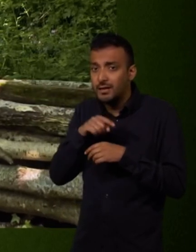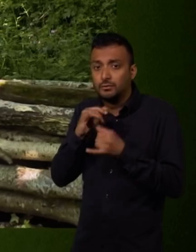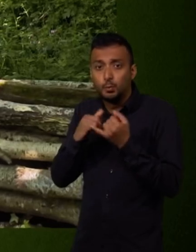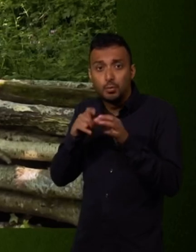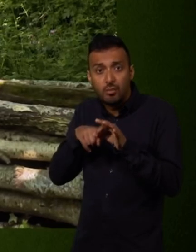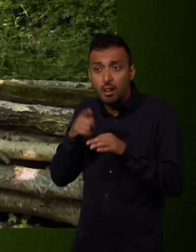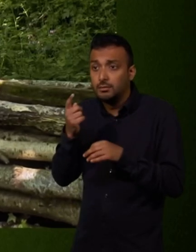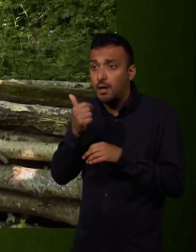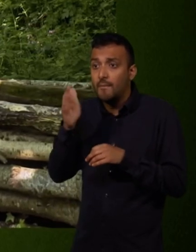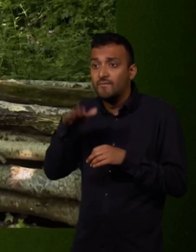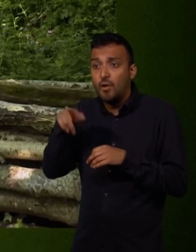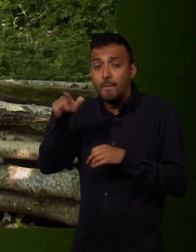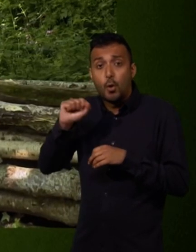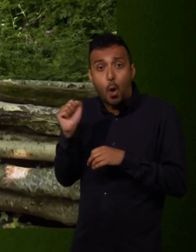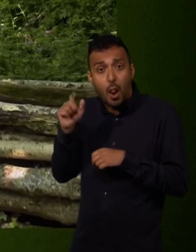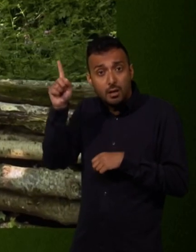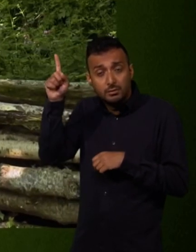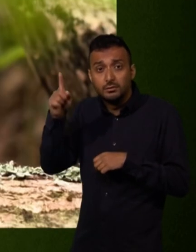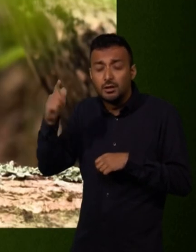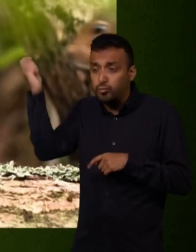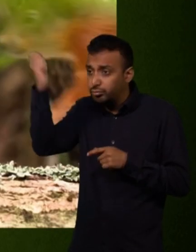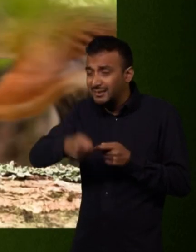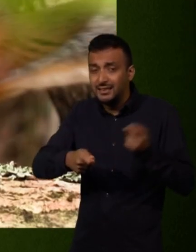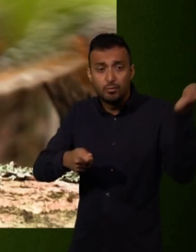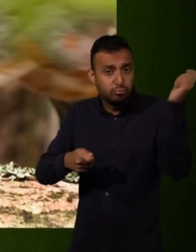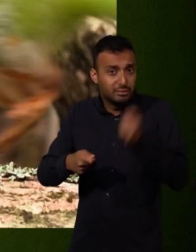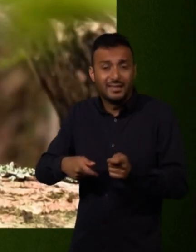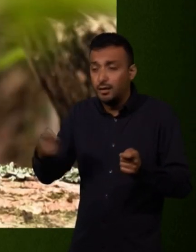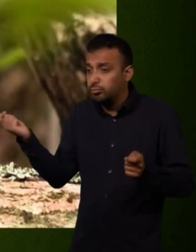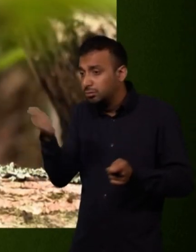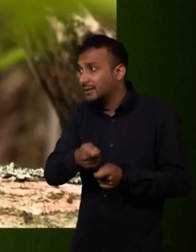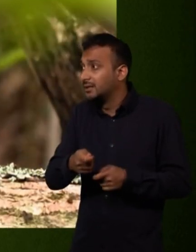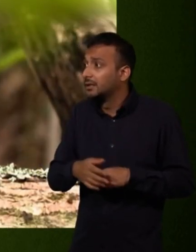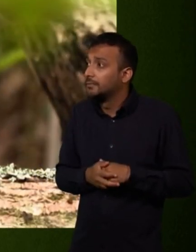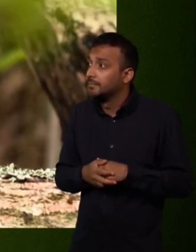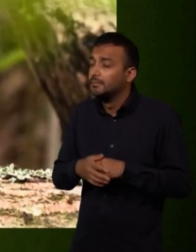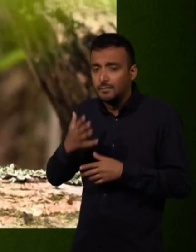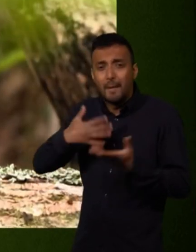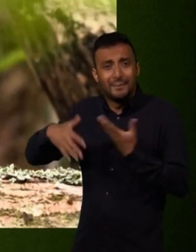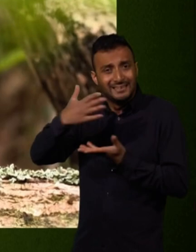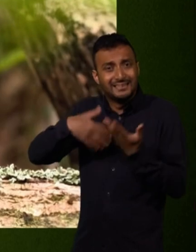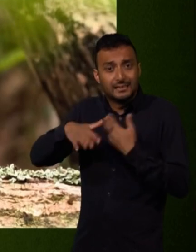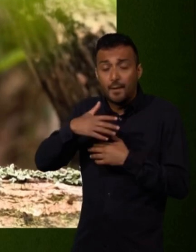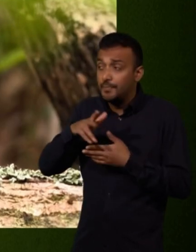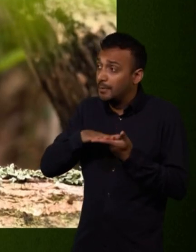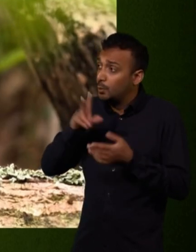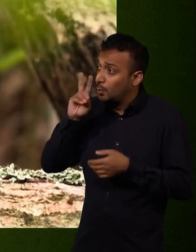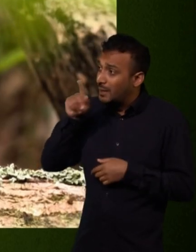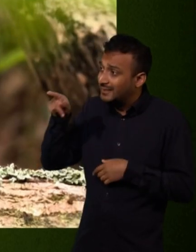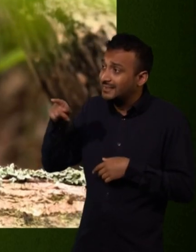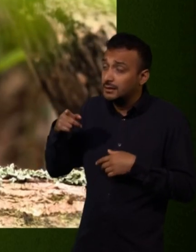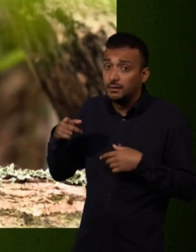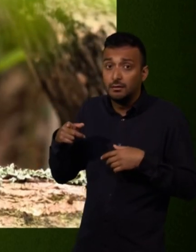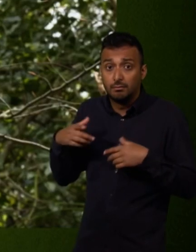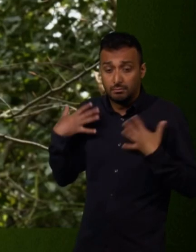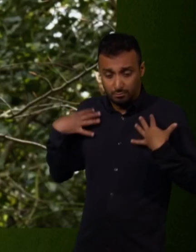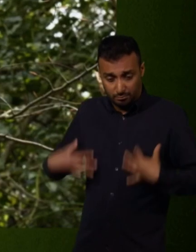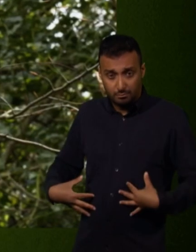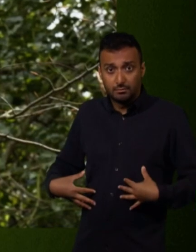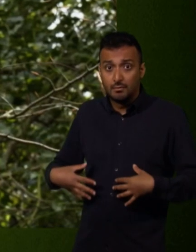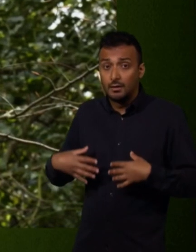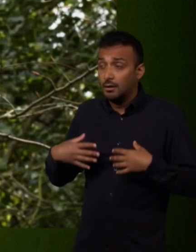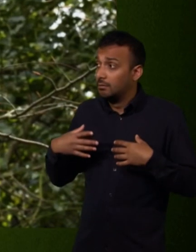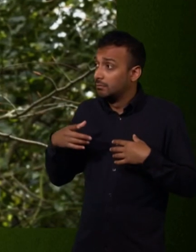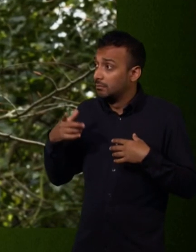Scotland, a real mix. And so when you look at the animals here, you'll see the actual coat itself will vary in